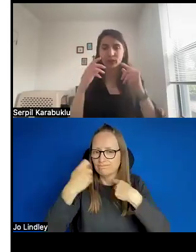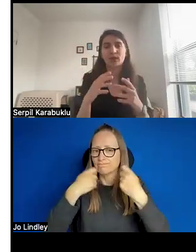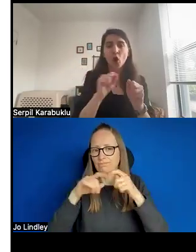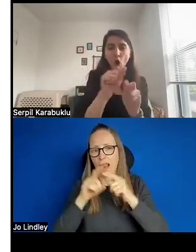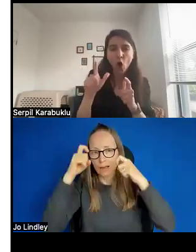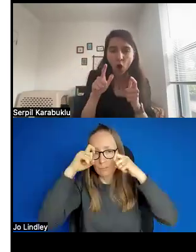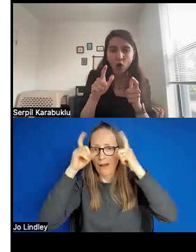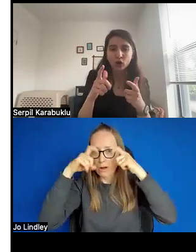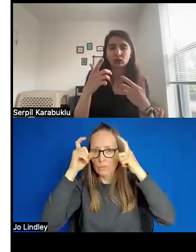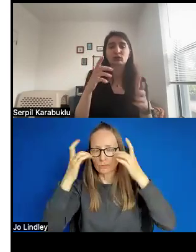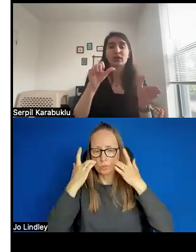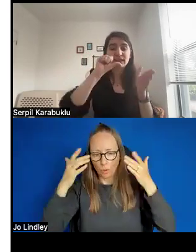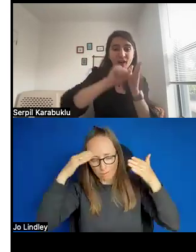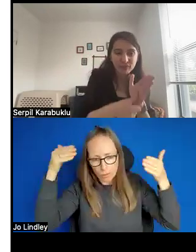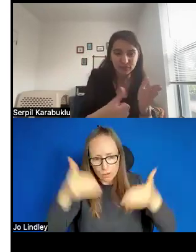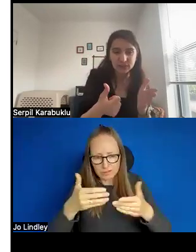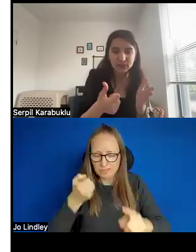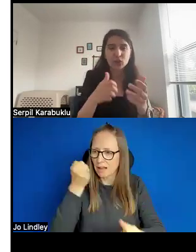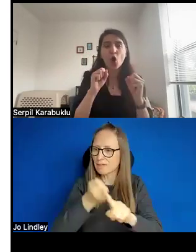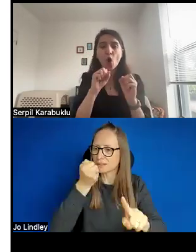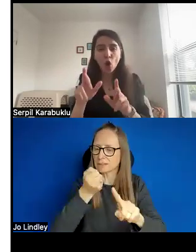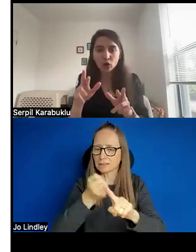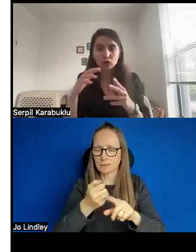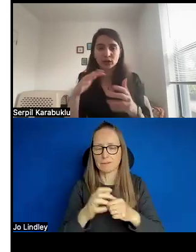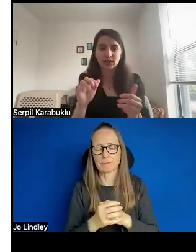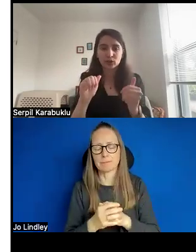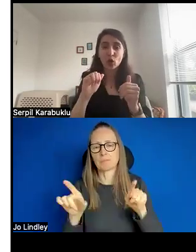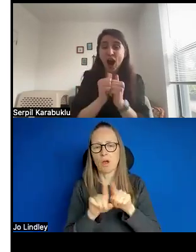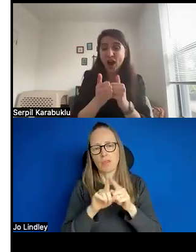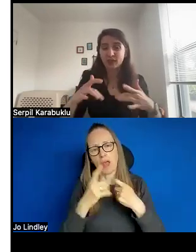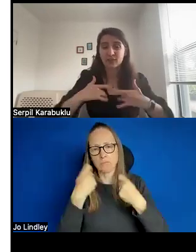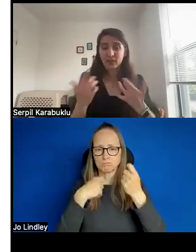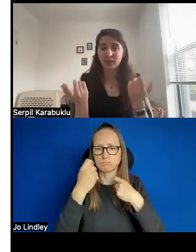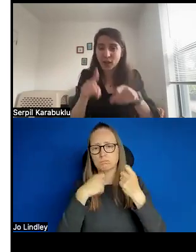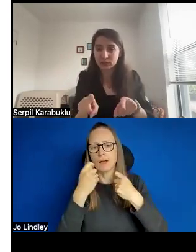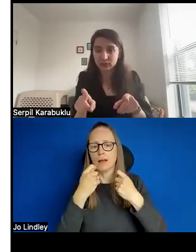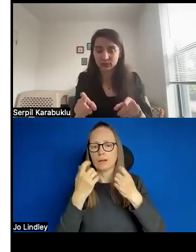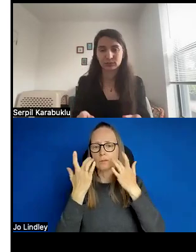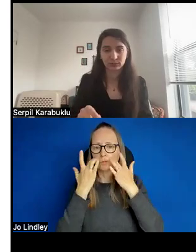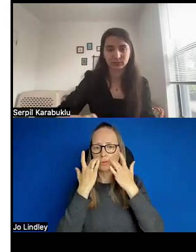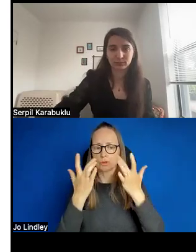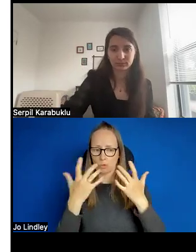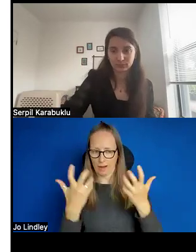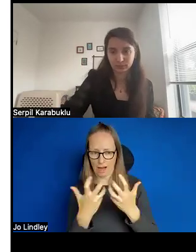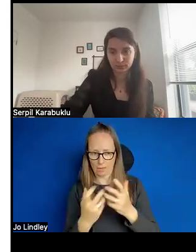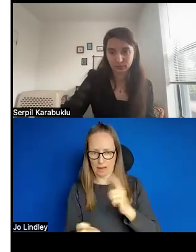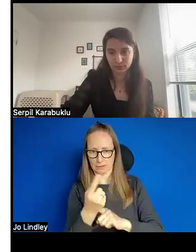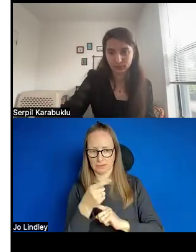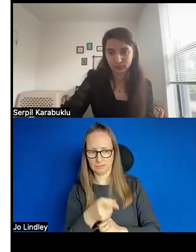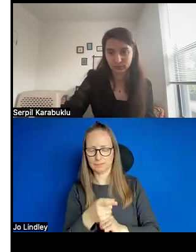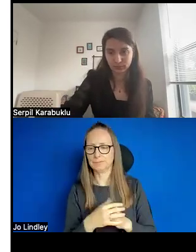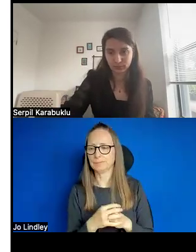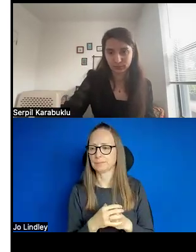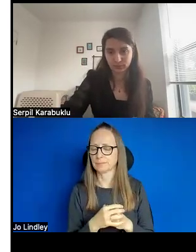convey focus, emphasis, and like other facial expressions to convey how the event happened. So all